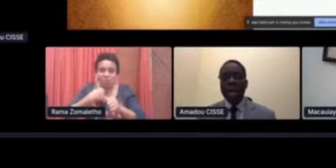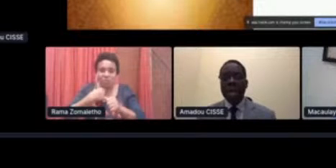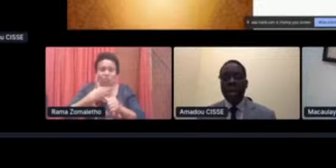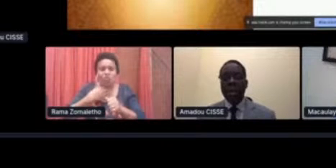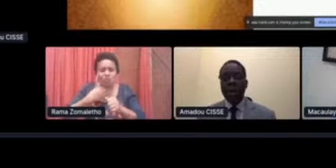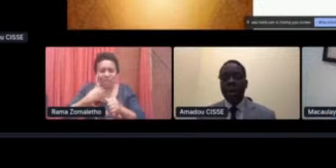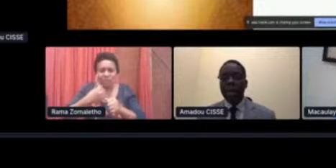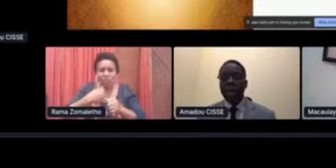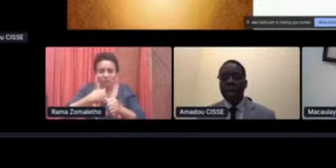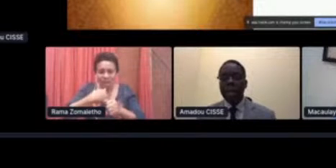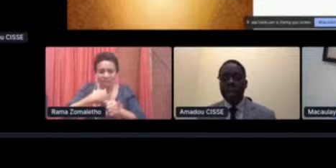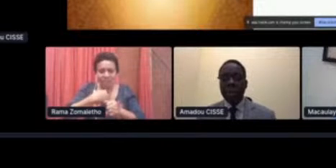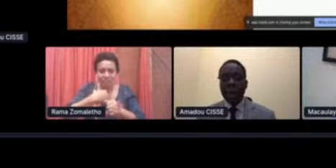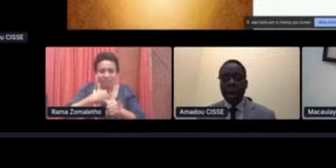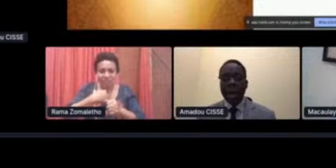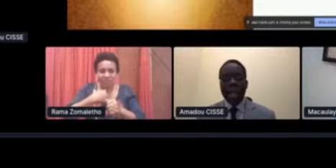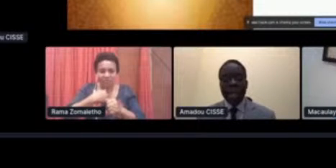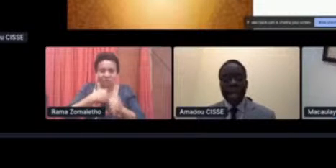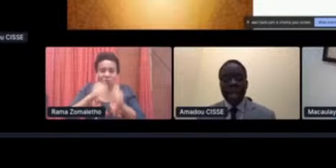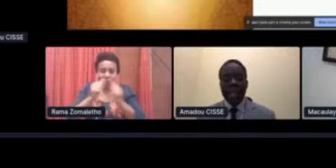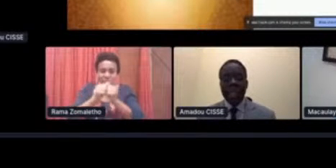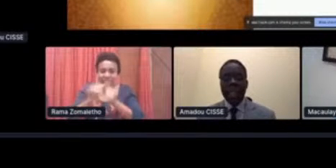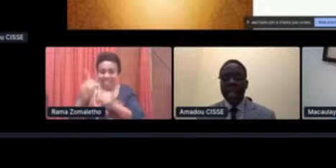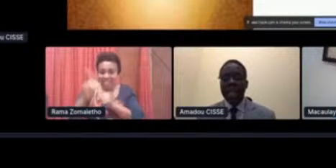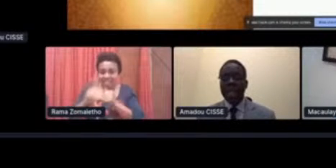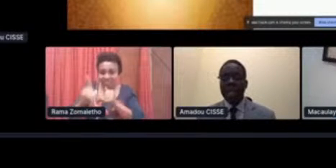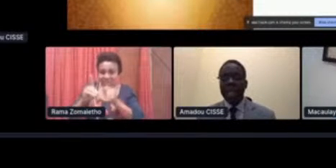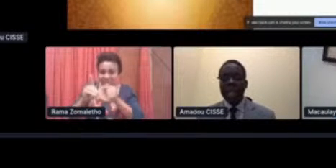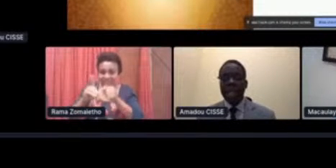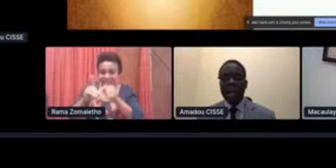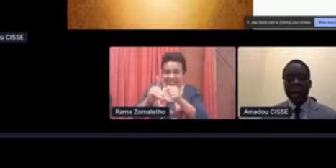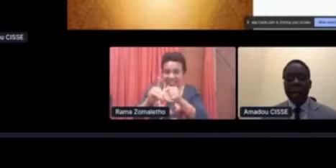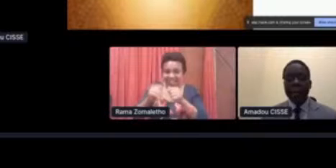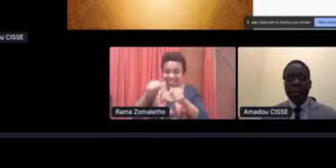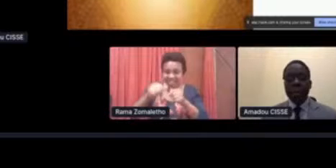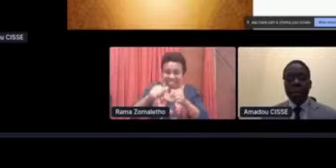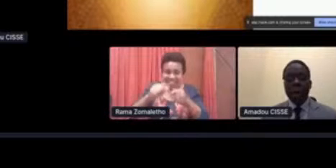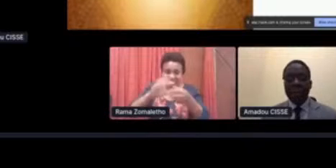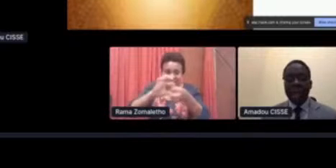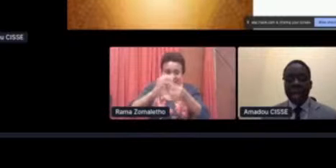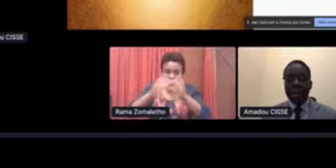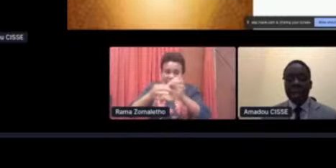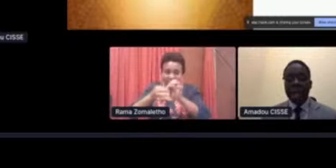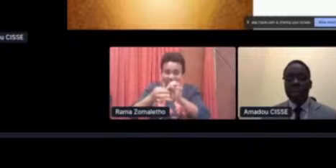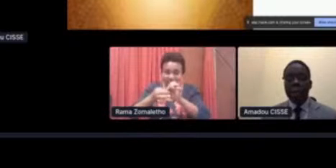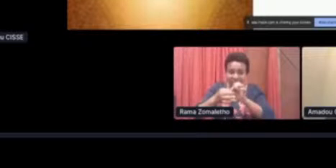with the diaspora, and then these links are to